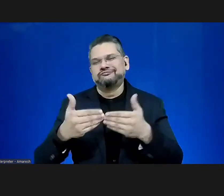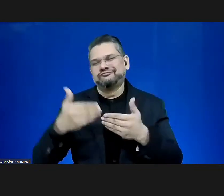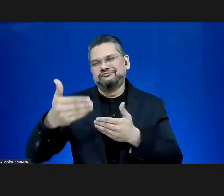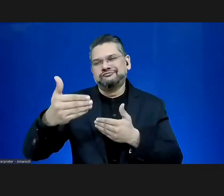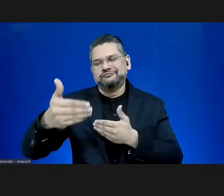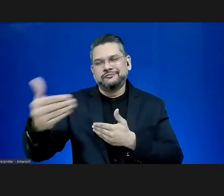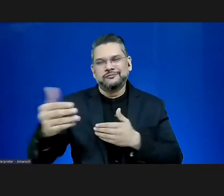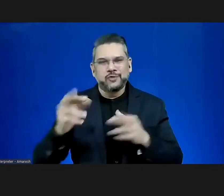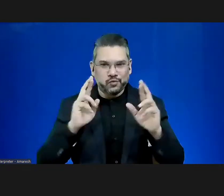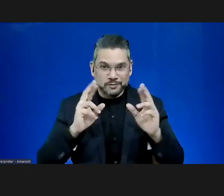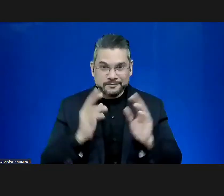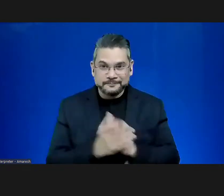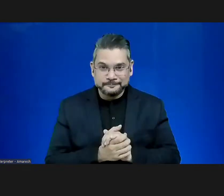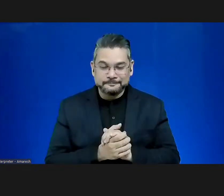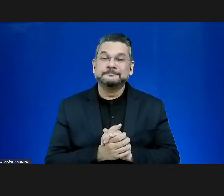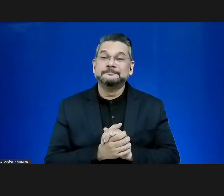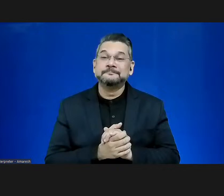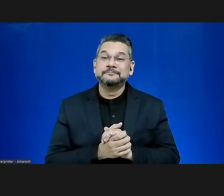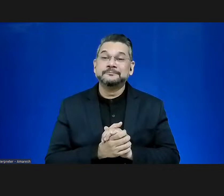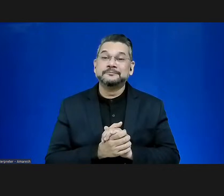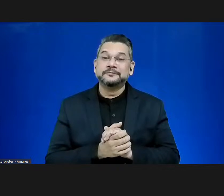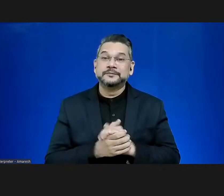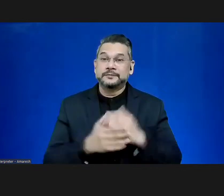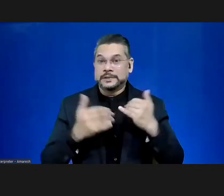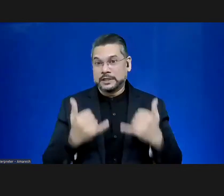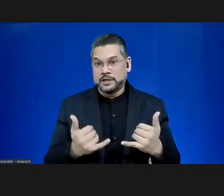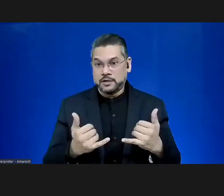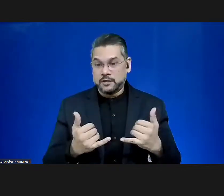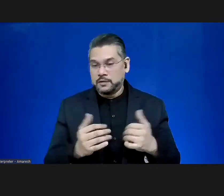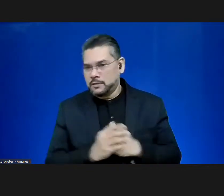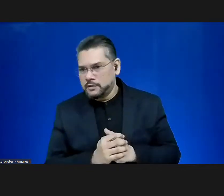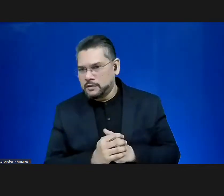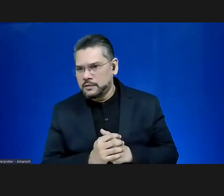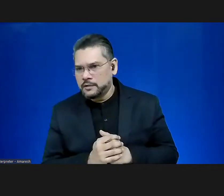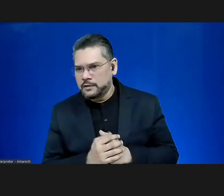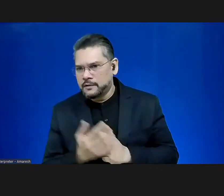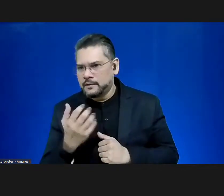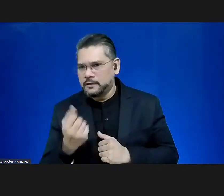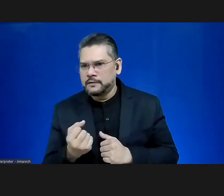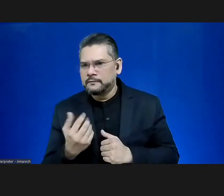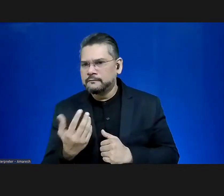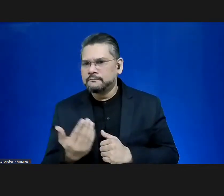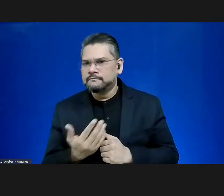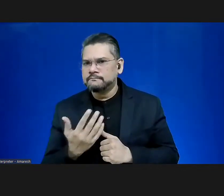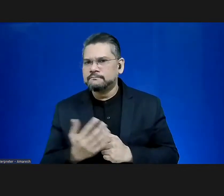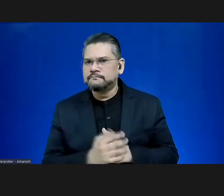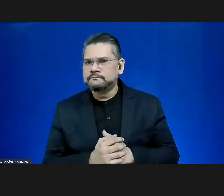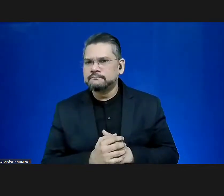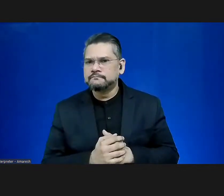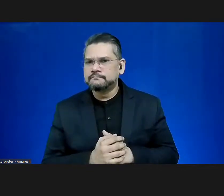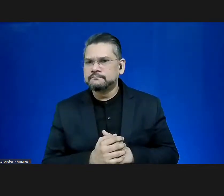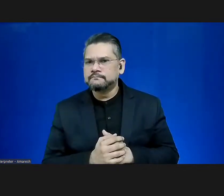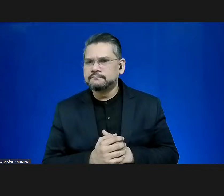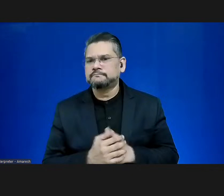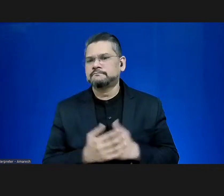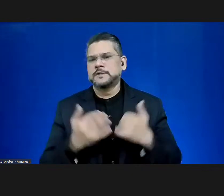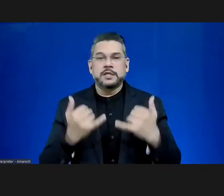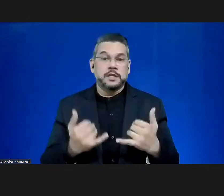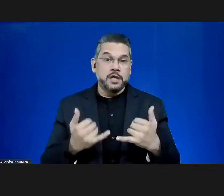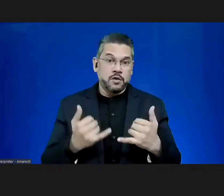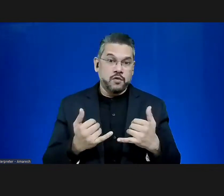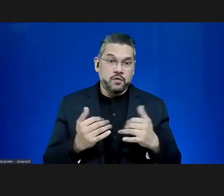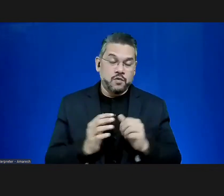that, I think we would, do we have, I think, okay. With that, I